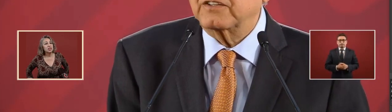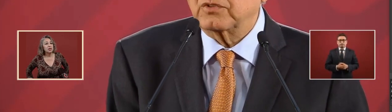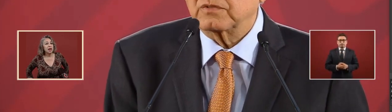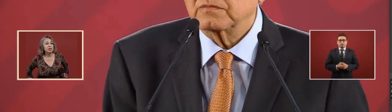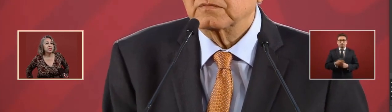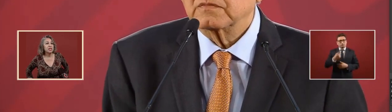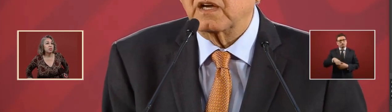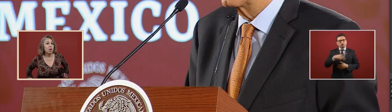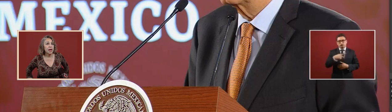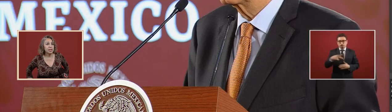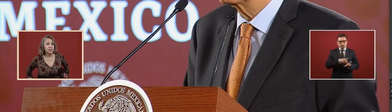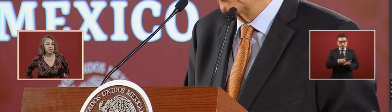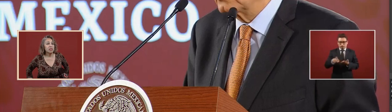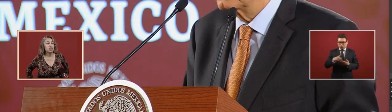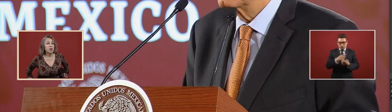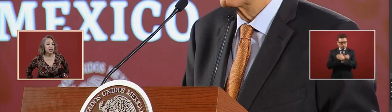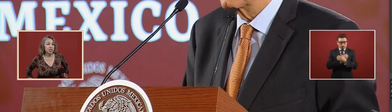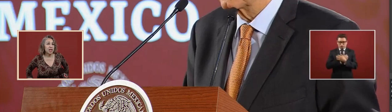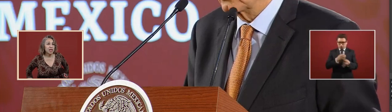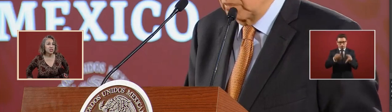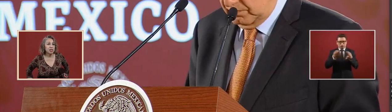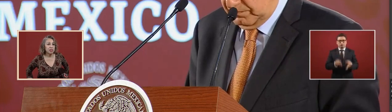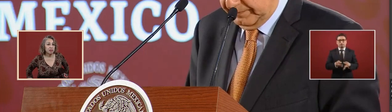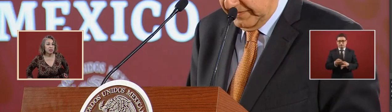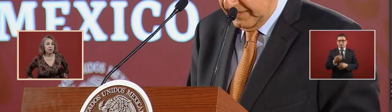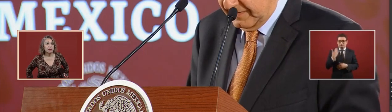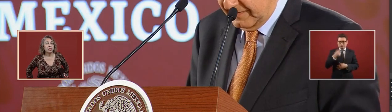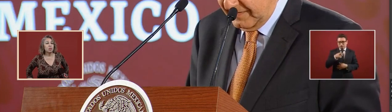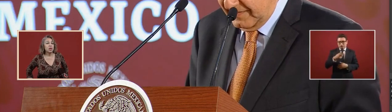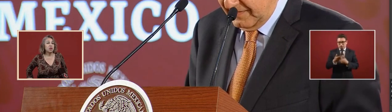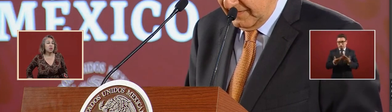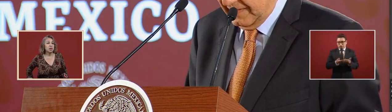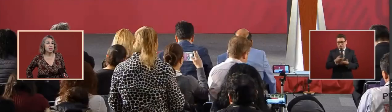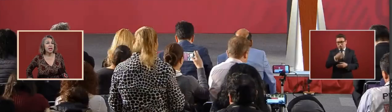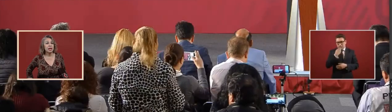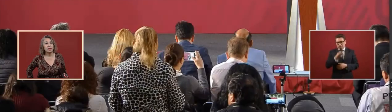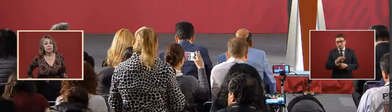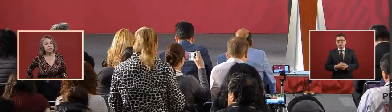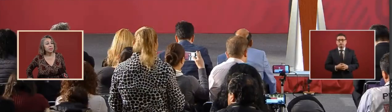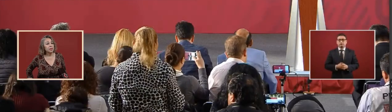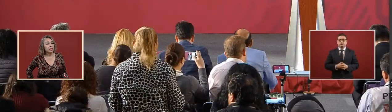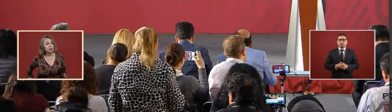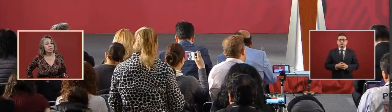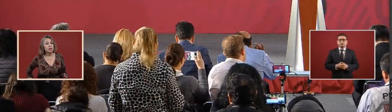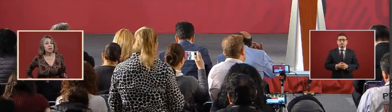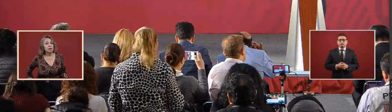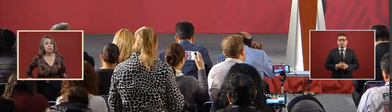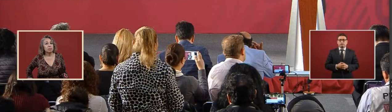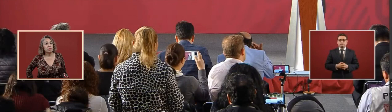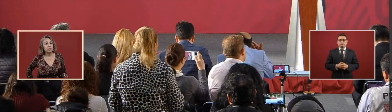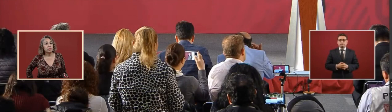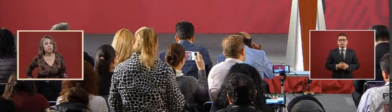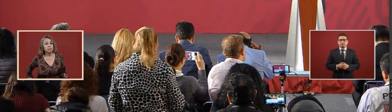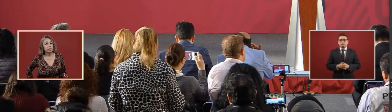and to guarantee the rights to education. What you are saying,